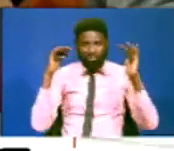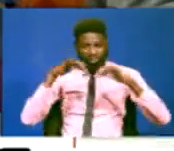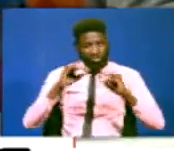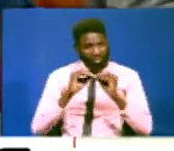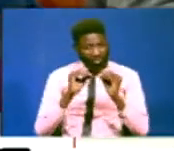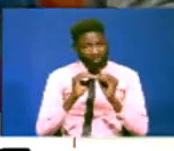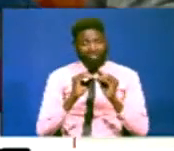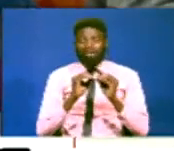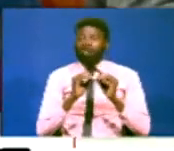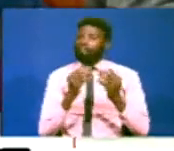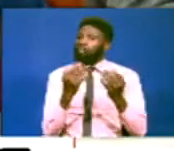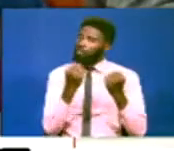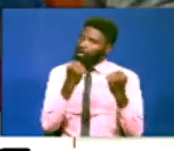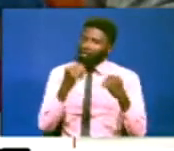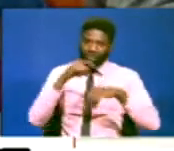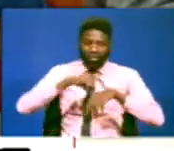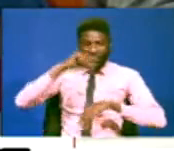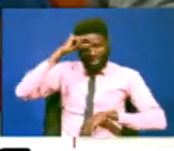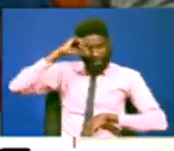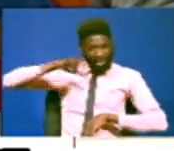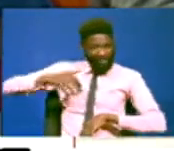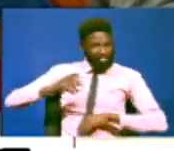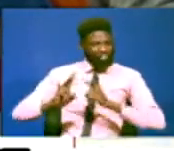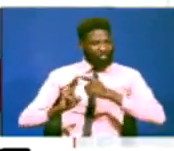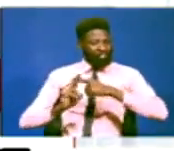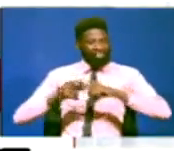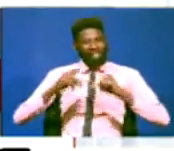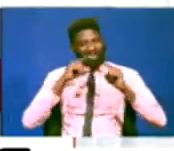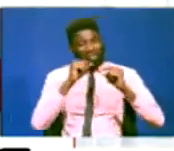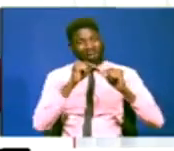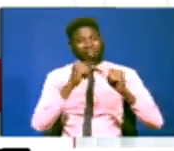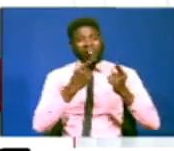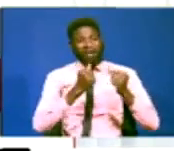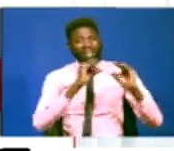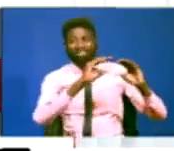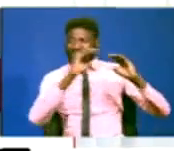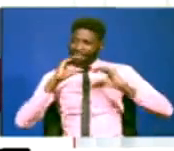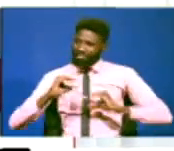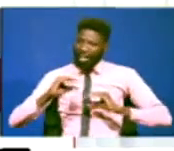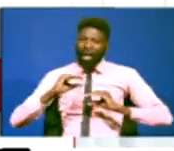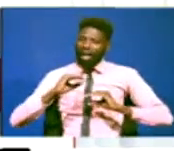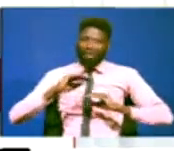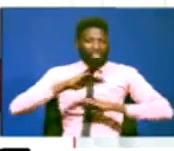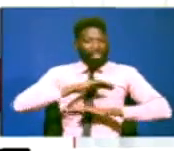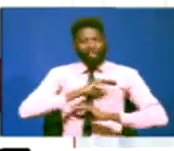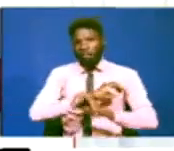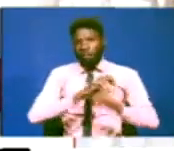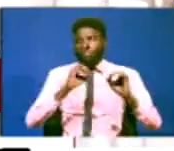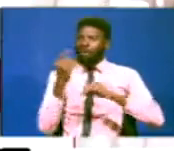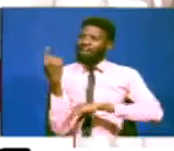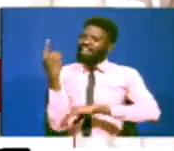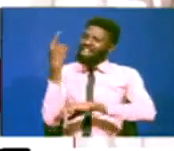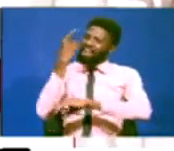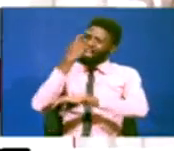guns. The money allocated to counties was still insufficient. The talks that lasted for the entire day failed to break the